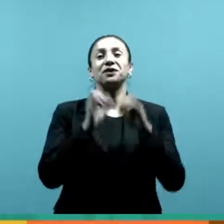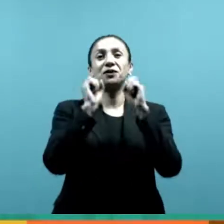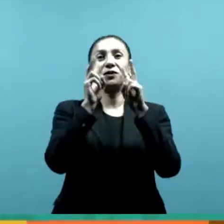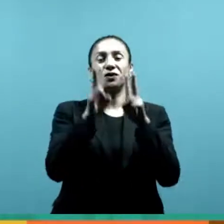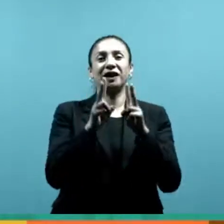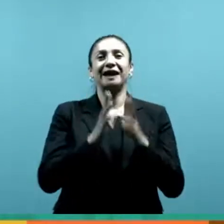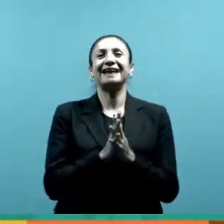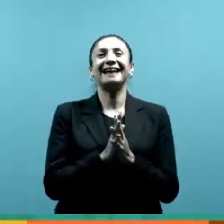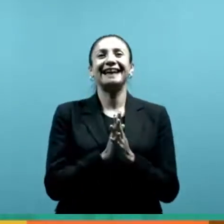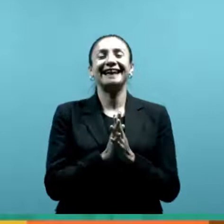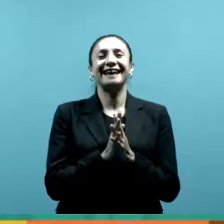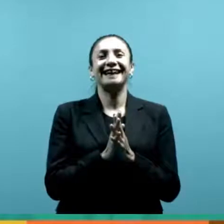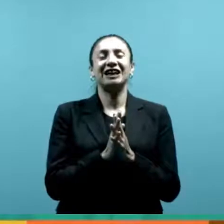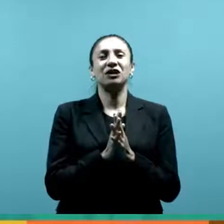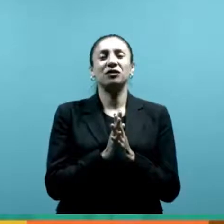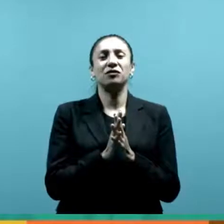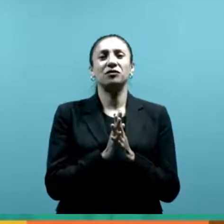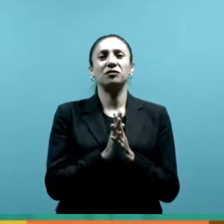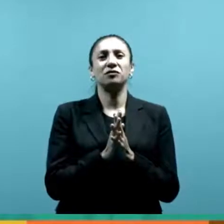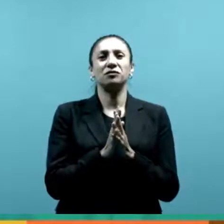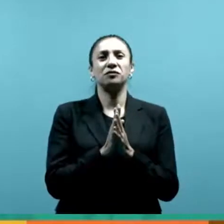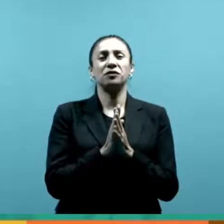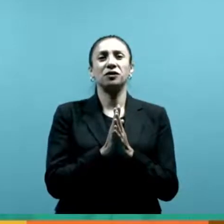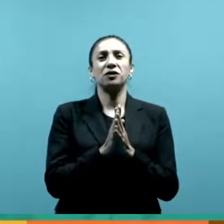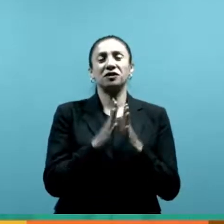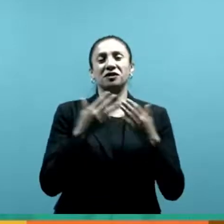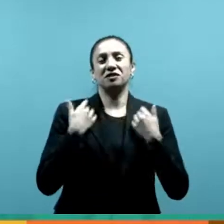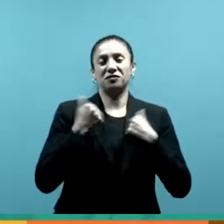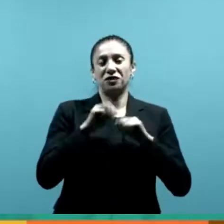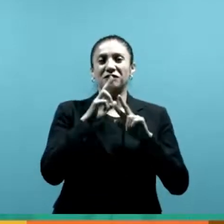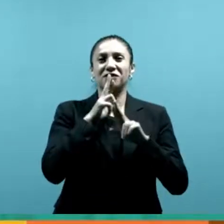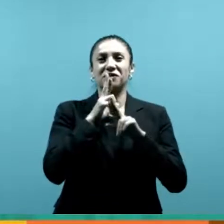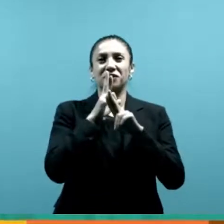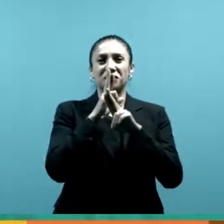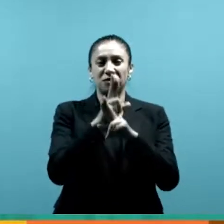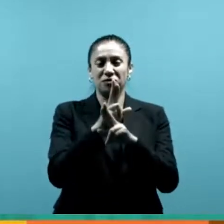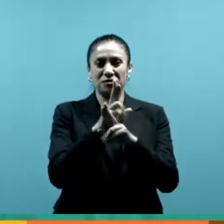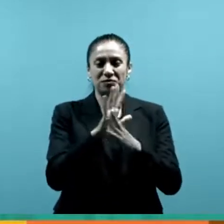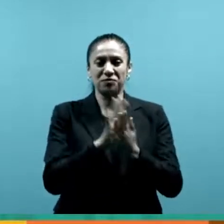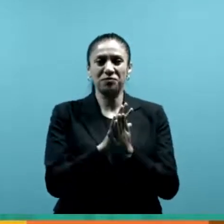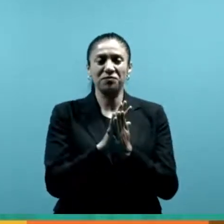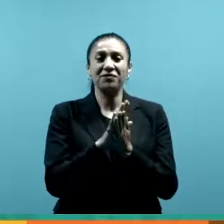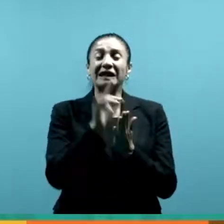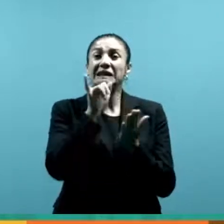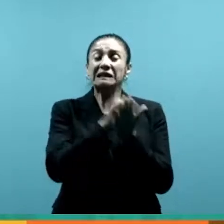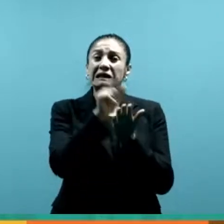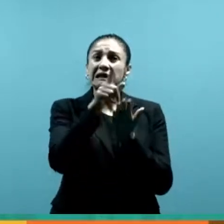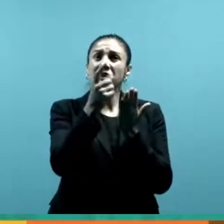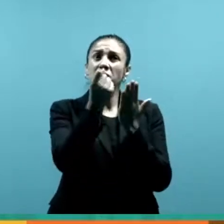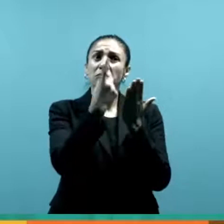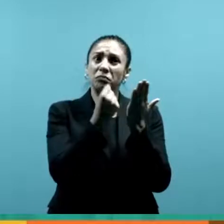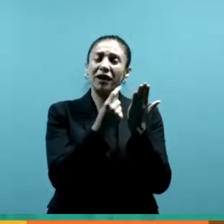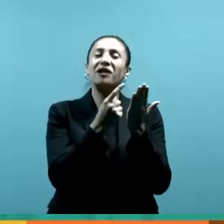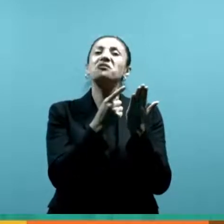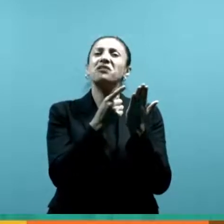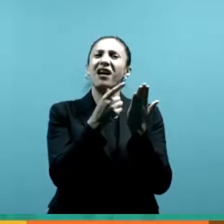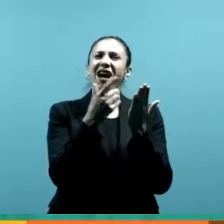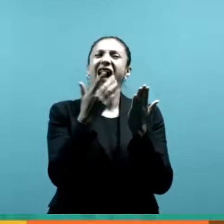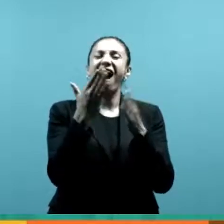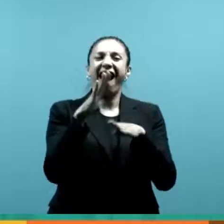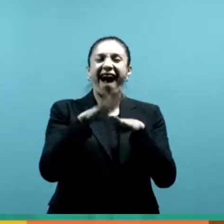interés hacer mi mejor esfuerzo. Bueno, pregunta, esta pregunta se ha hecho muchas veces. ¿Qué haremos